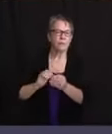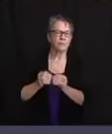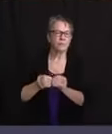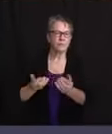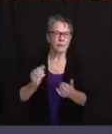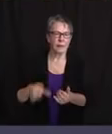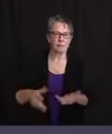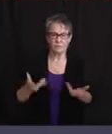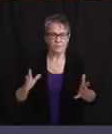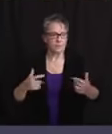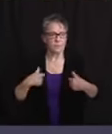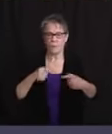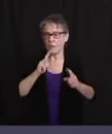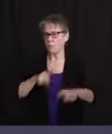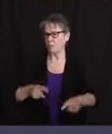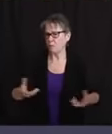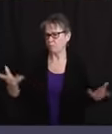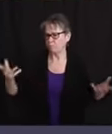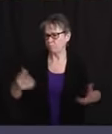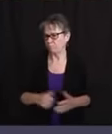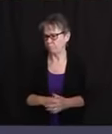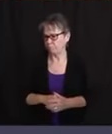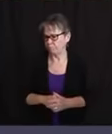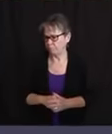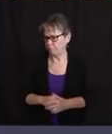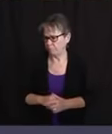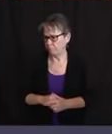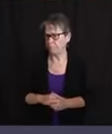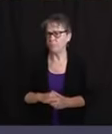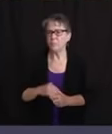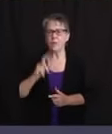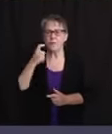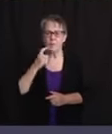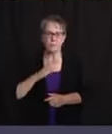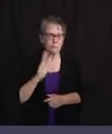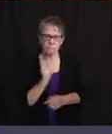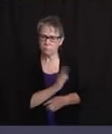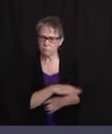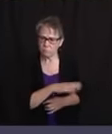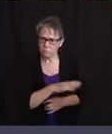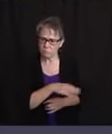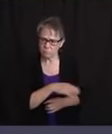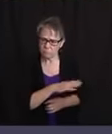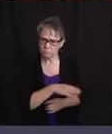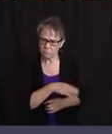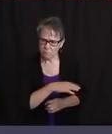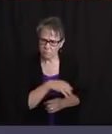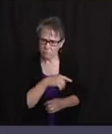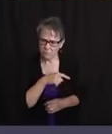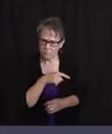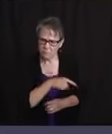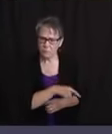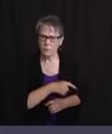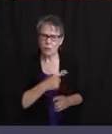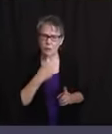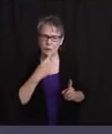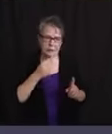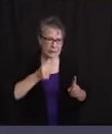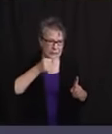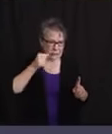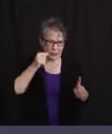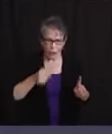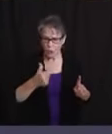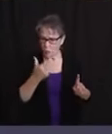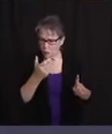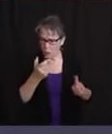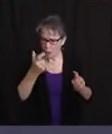tests yesterday. So we rebounded back up from the slightly lower number that we saw on